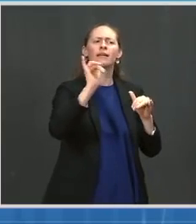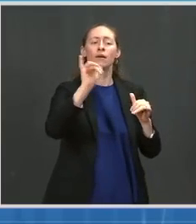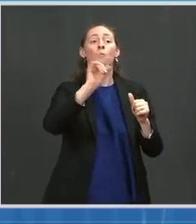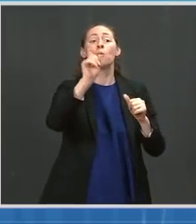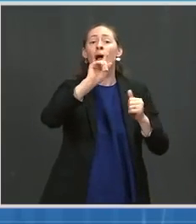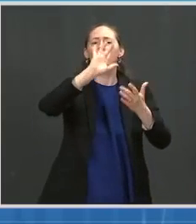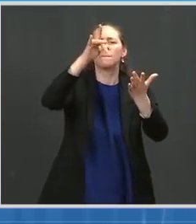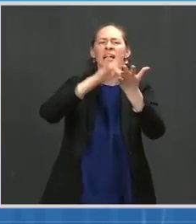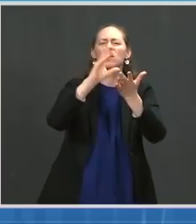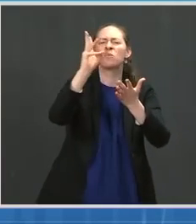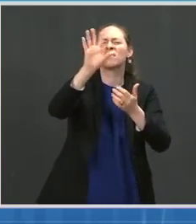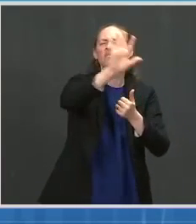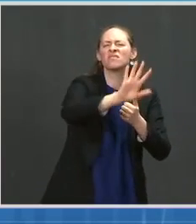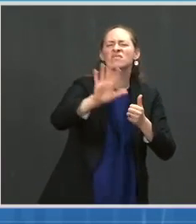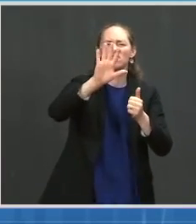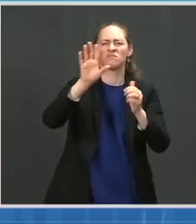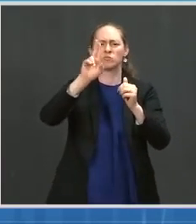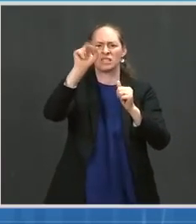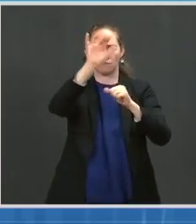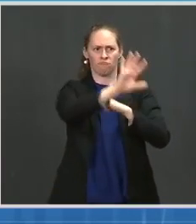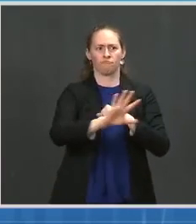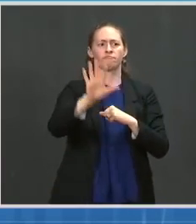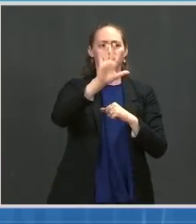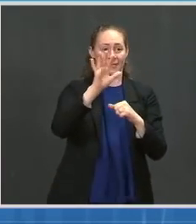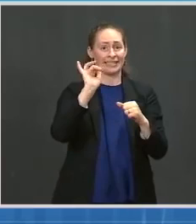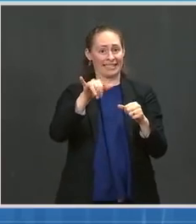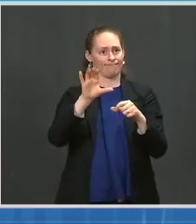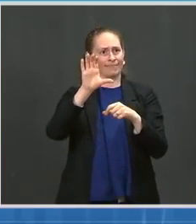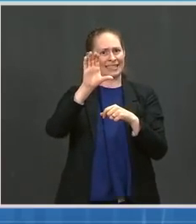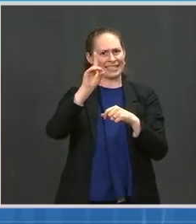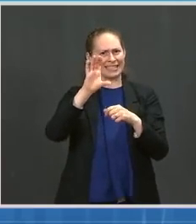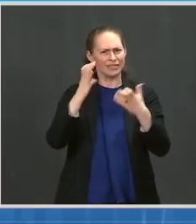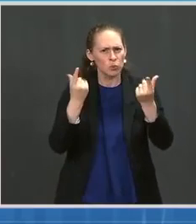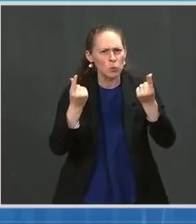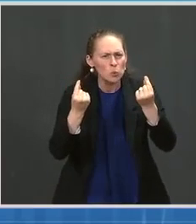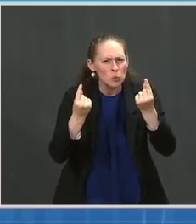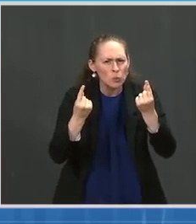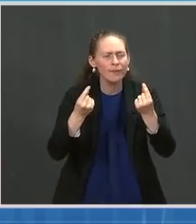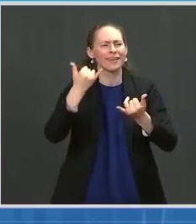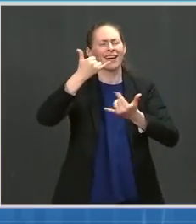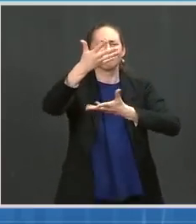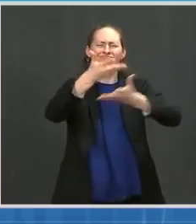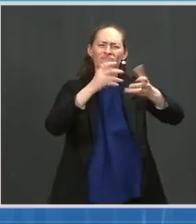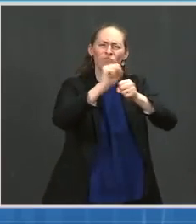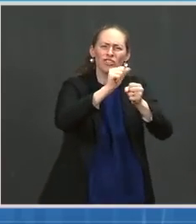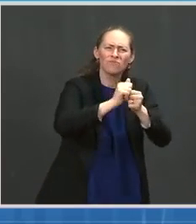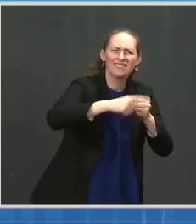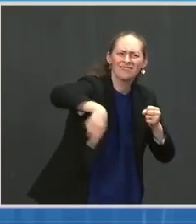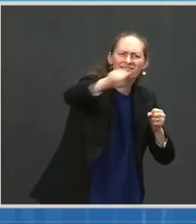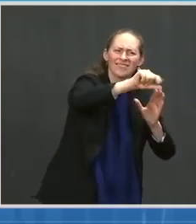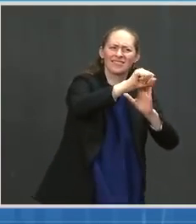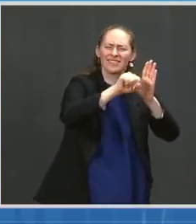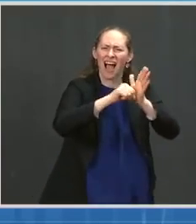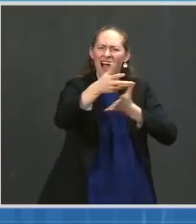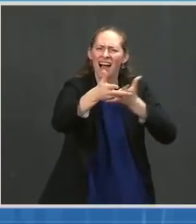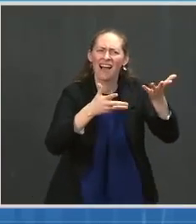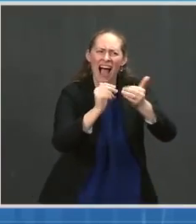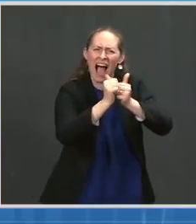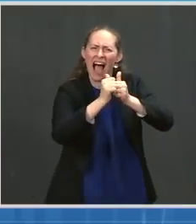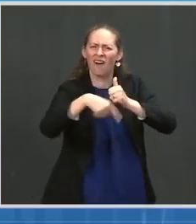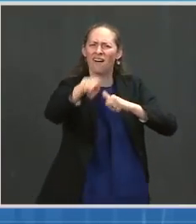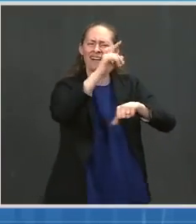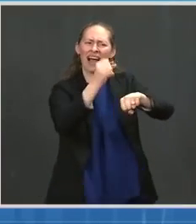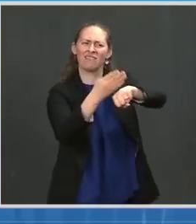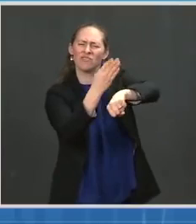working closely with public health officials in this region to understand what is driving these cases and how we can intervene.